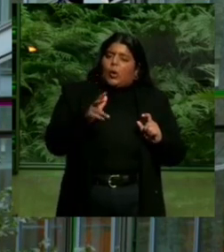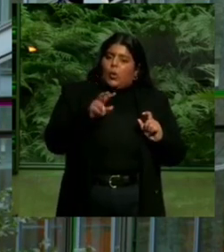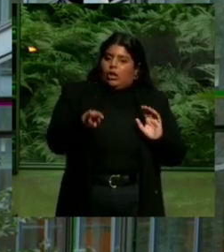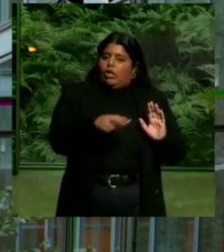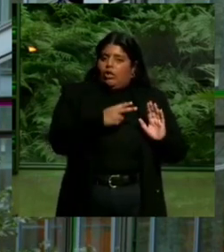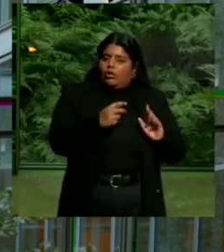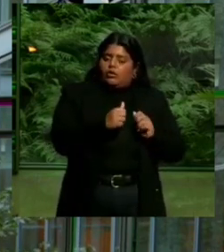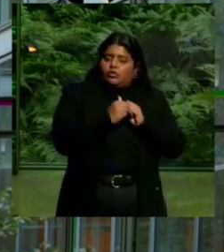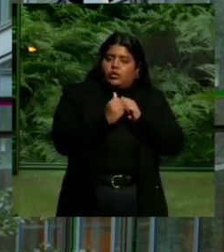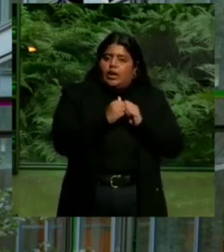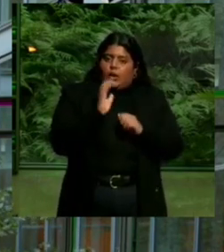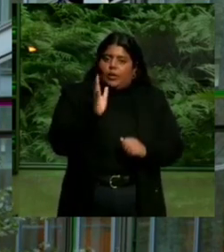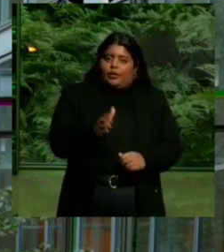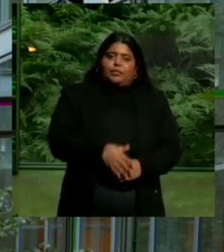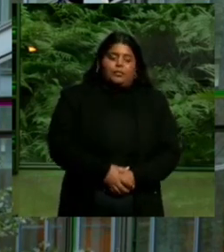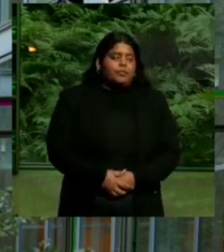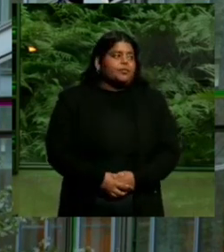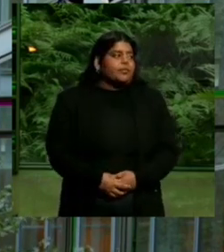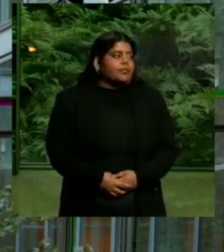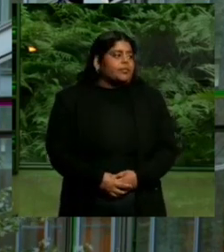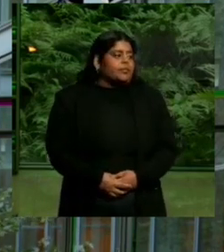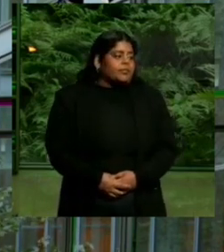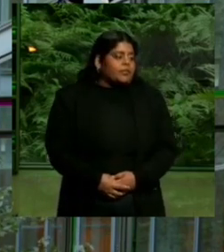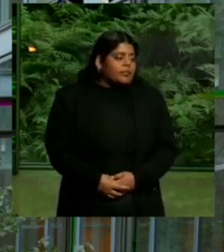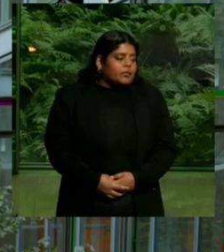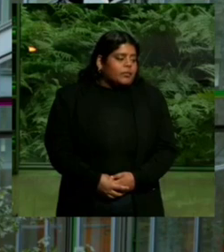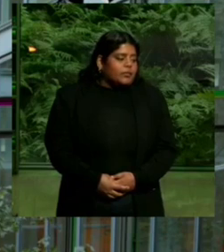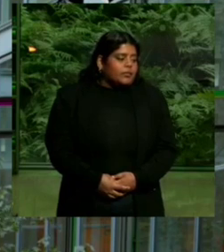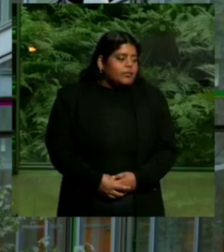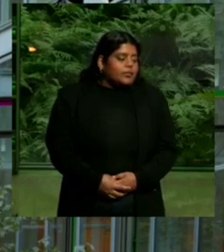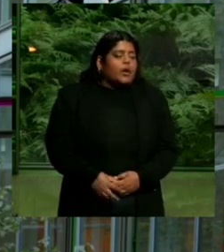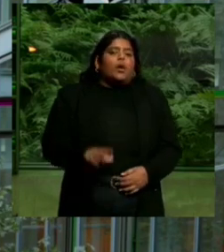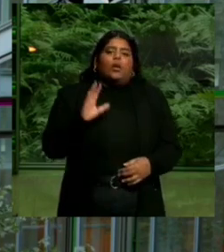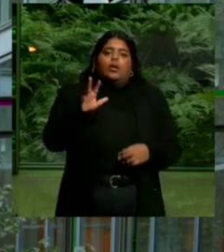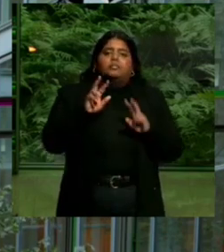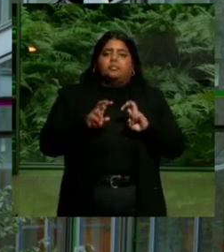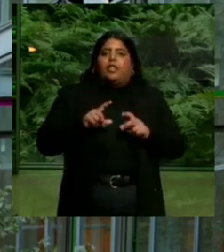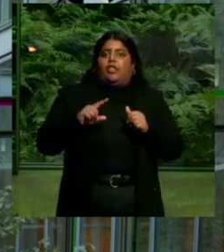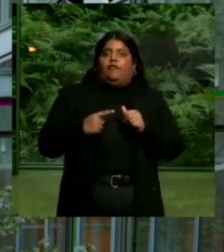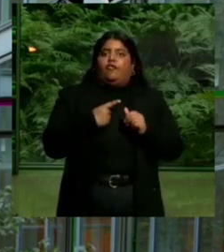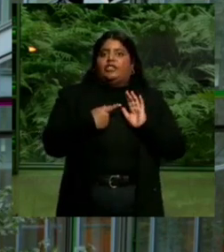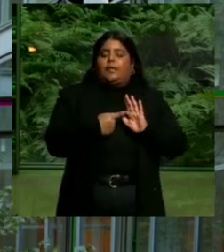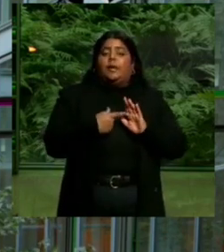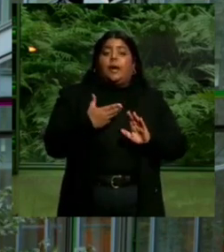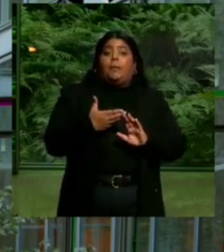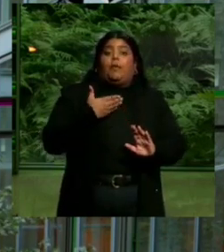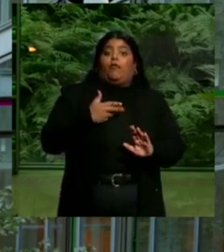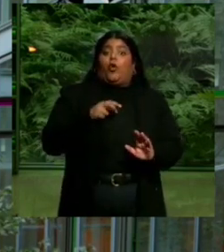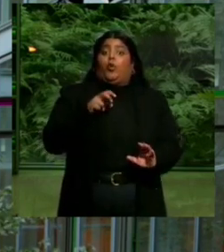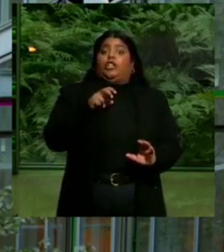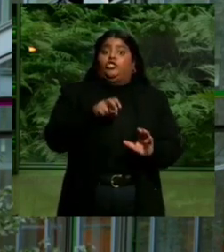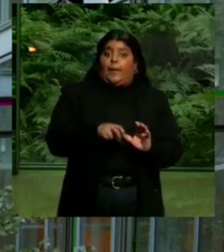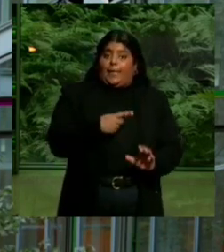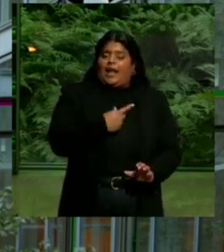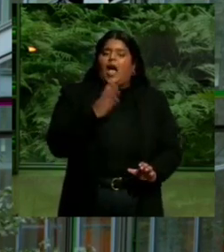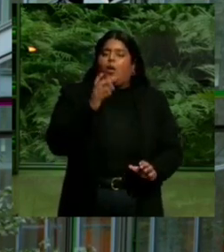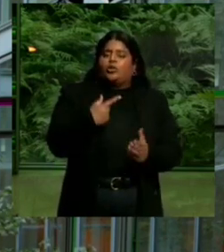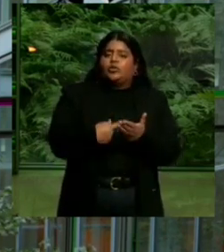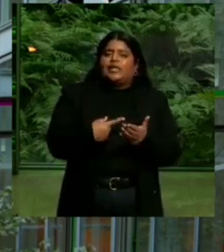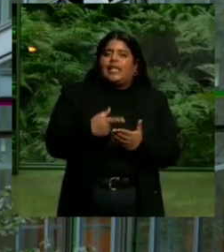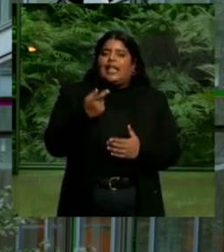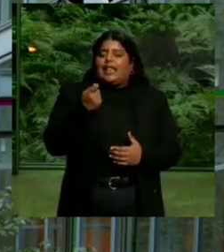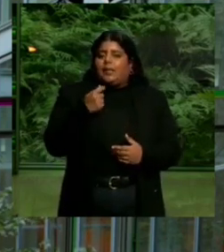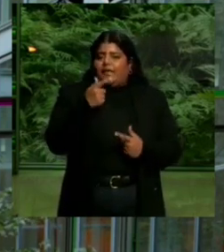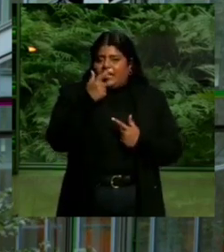together. All right, so let's get into the first one. Before we get into this first one, I do want to talk about an